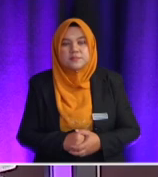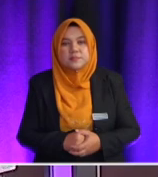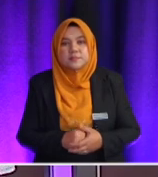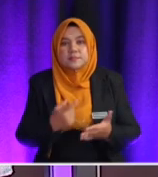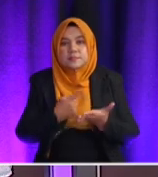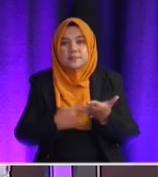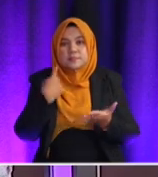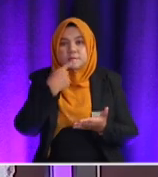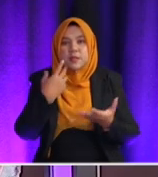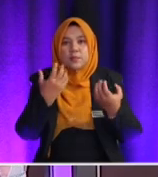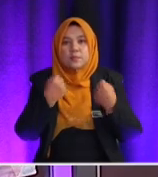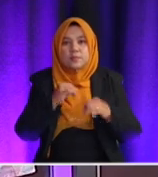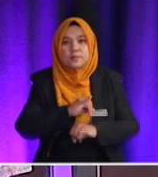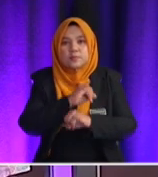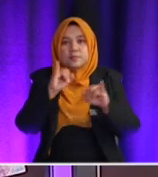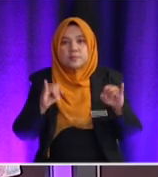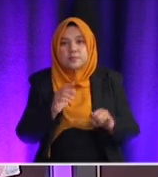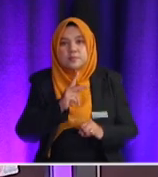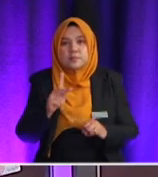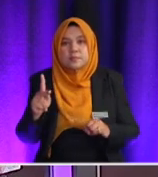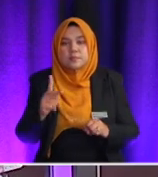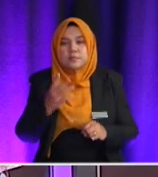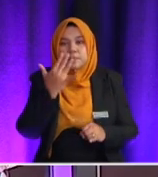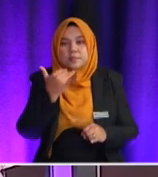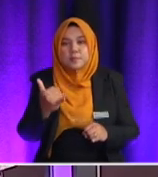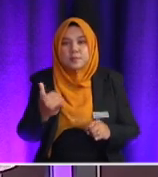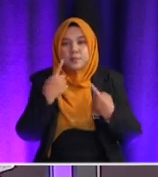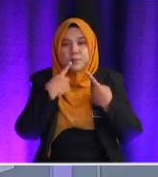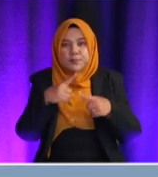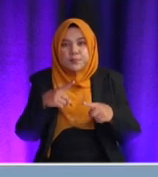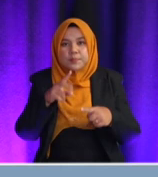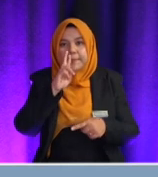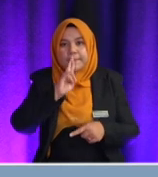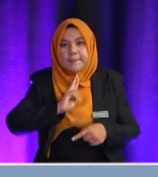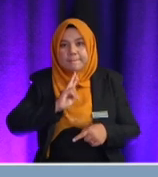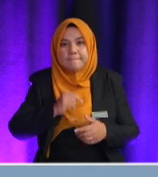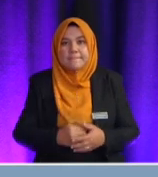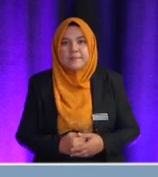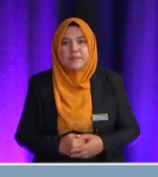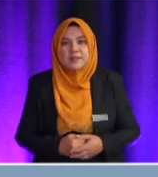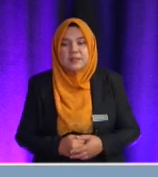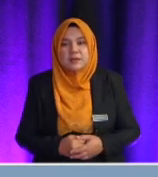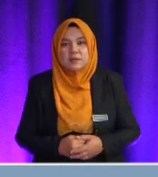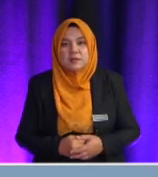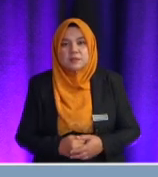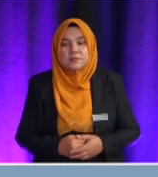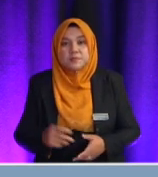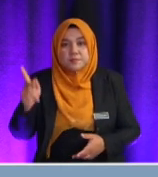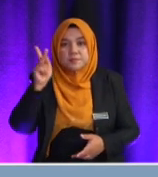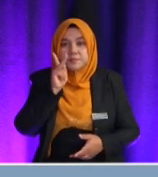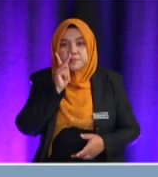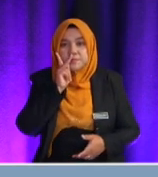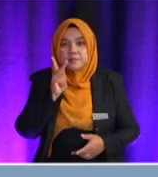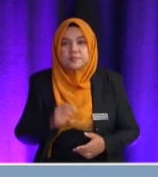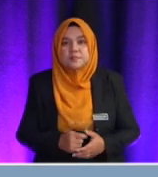justify your answer? Why everyone answer red? Right. Yeah. Okay. Who would like to explain? Okay, Kaisara.